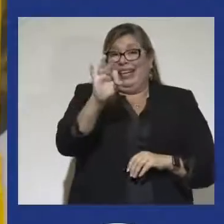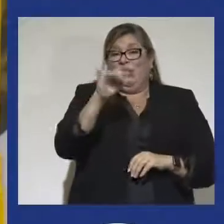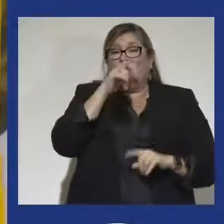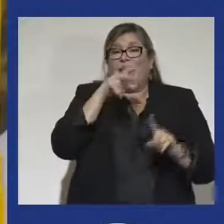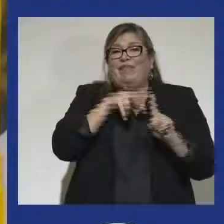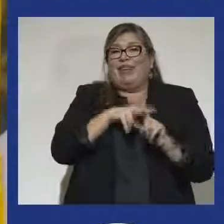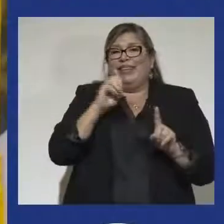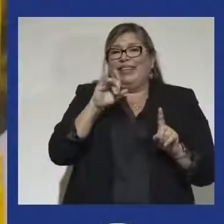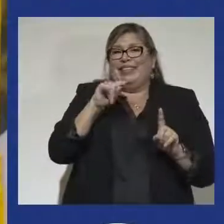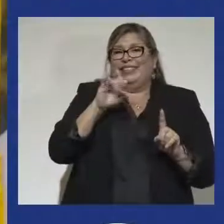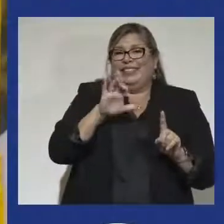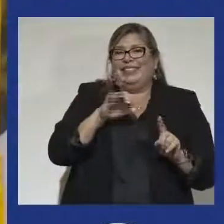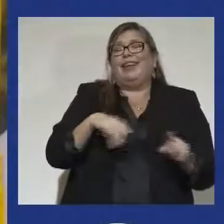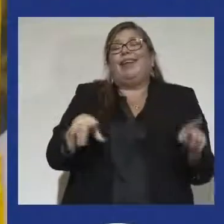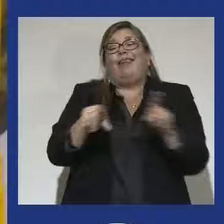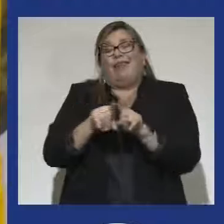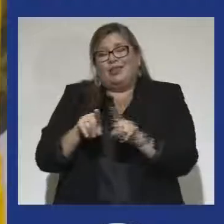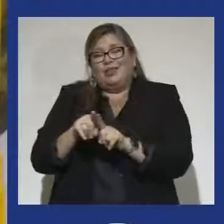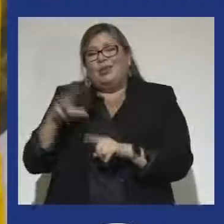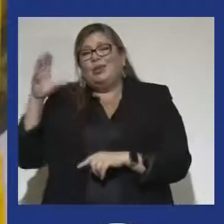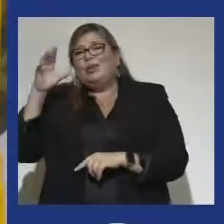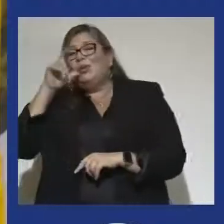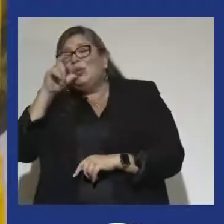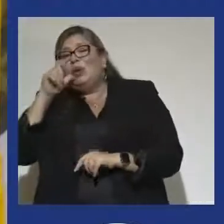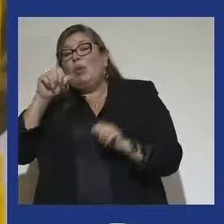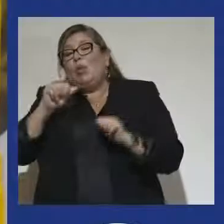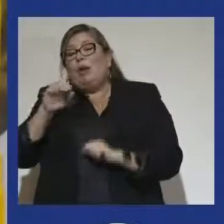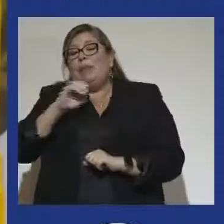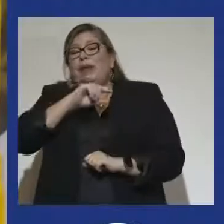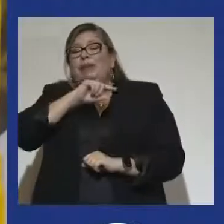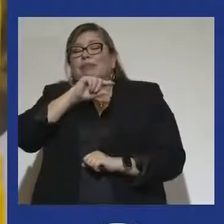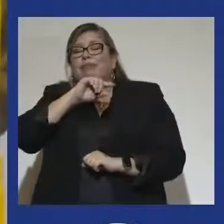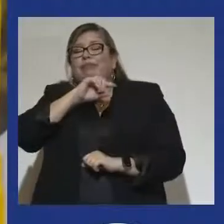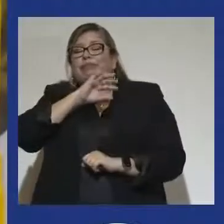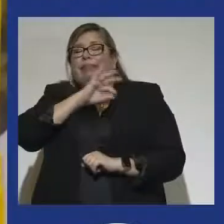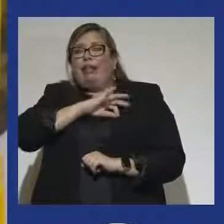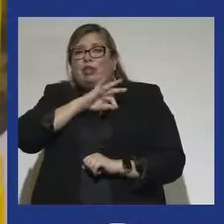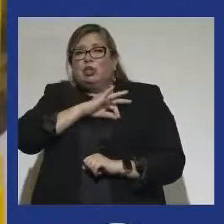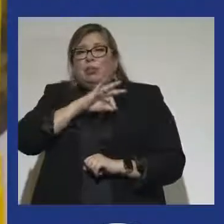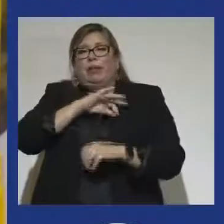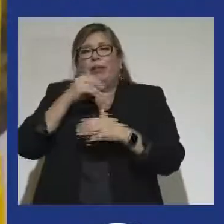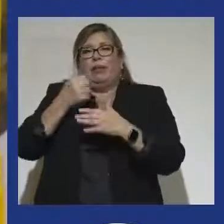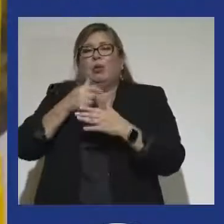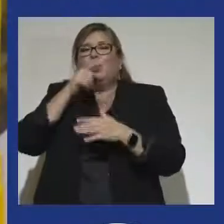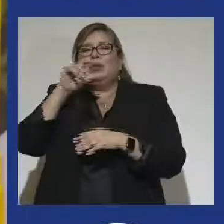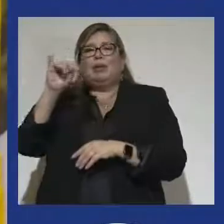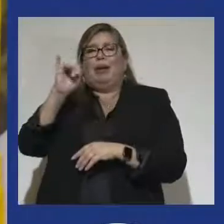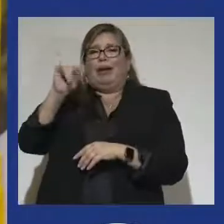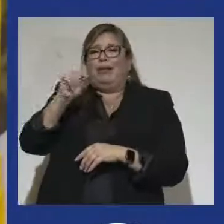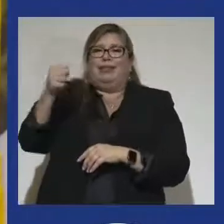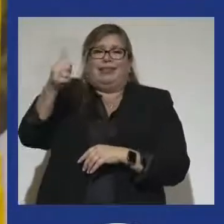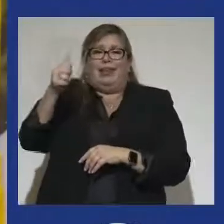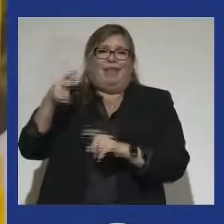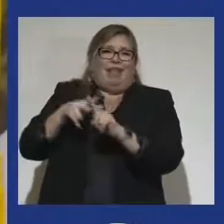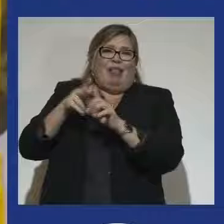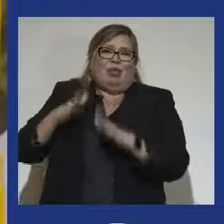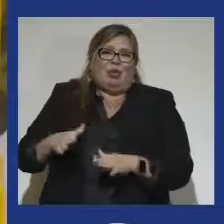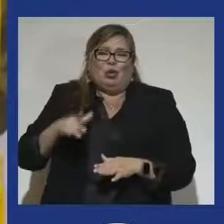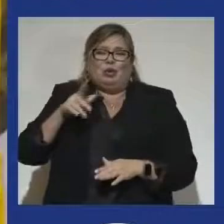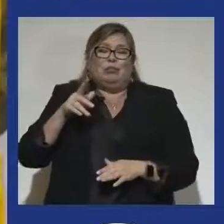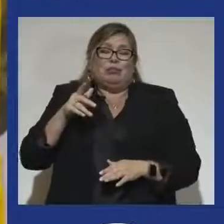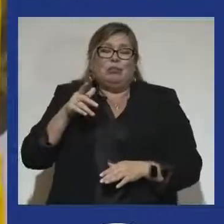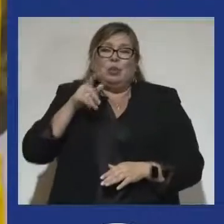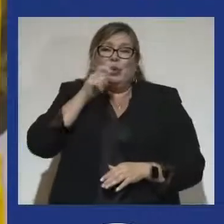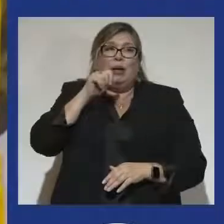filers, plus our estimate of who would have been eligible, who are ITIN filers that were not eligible